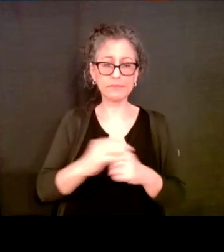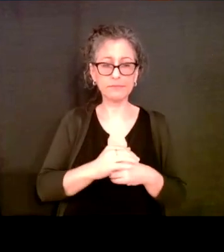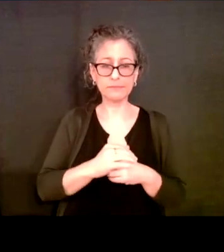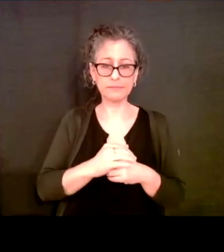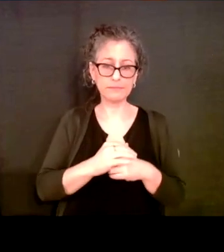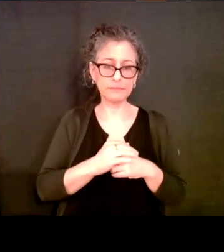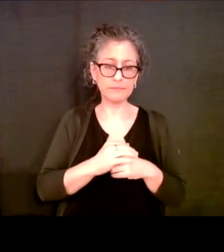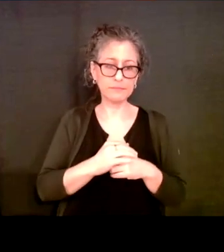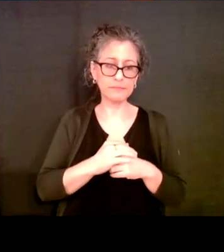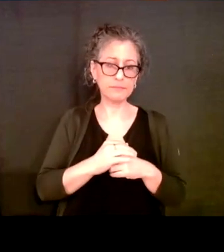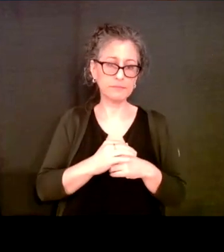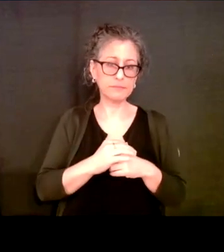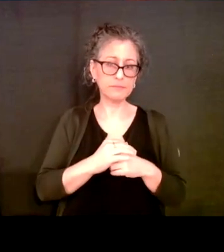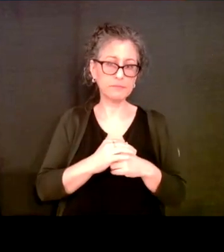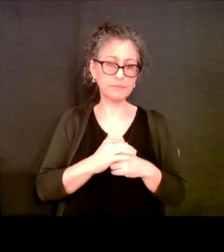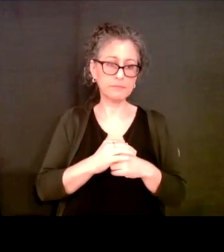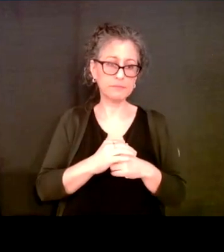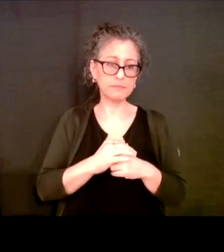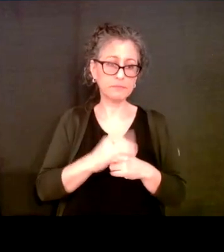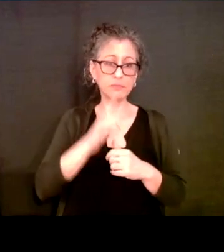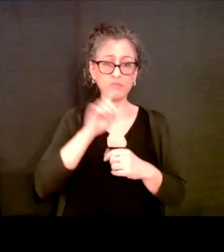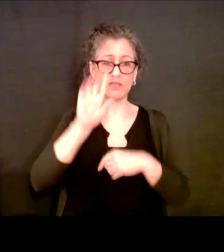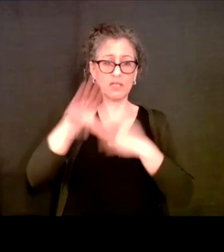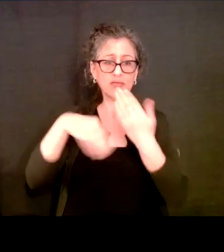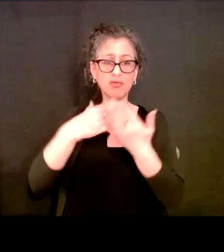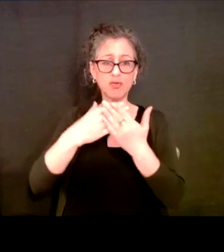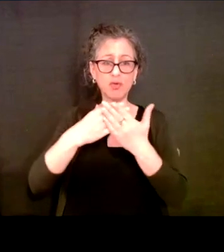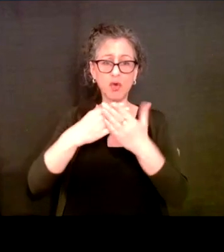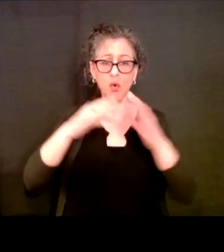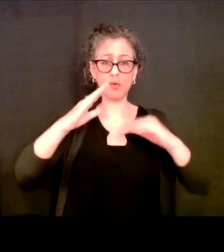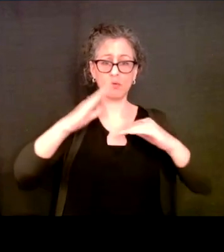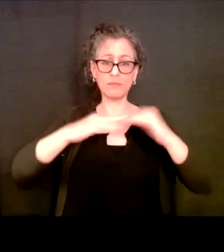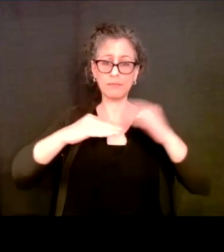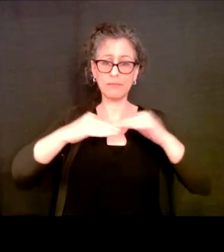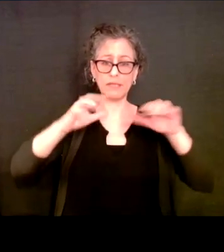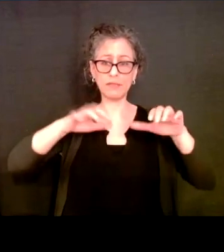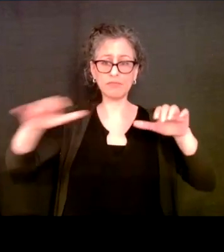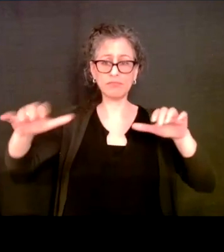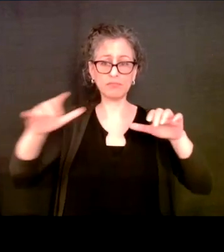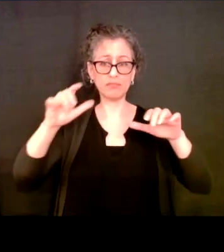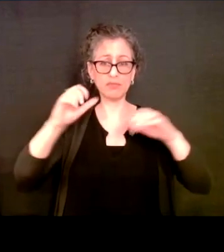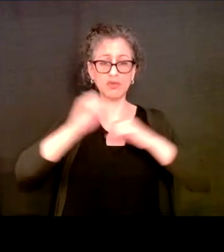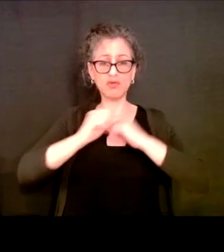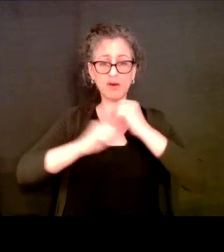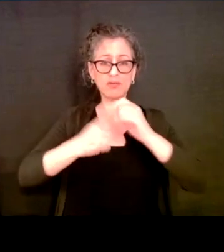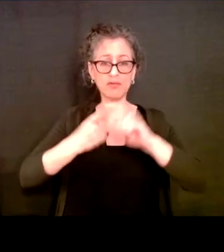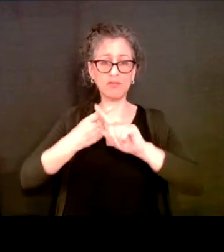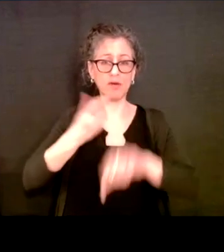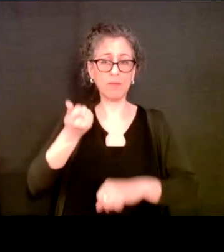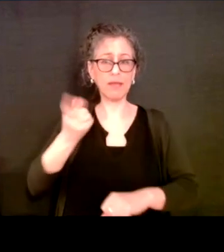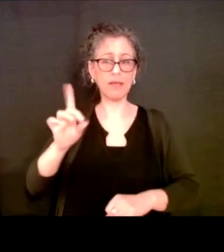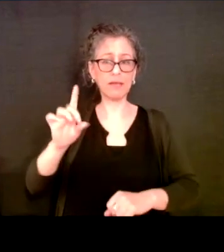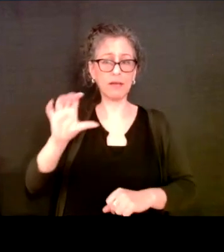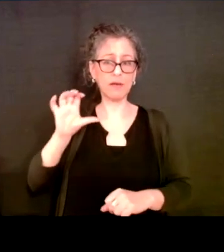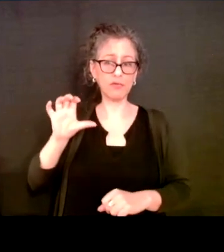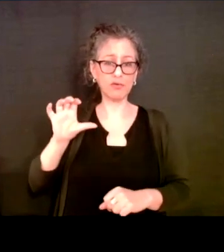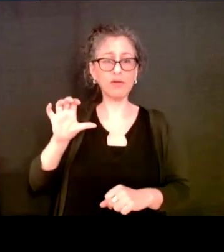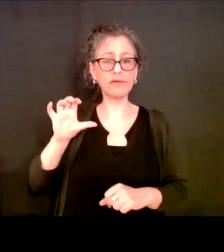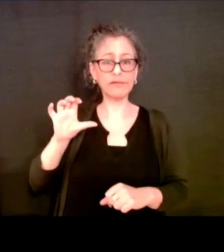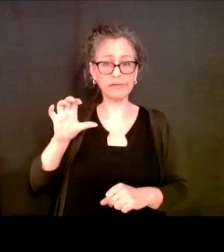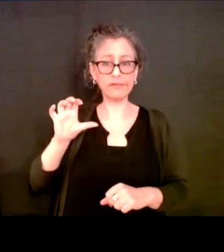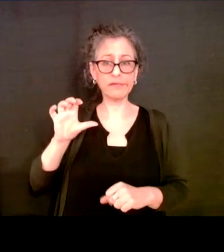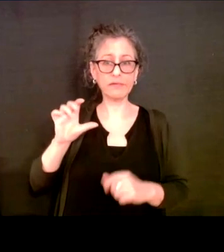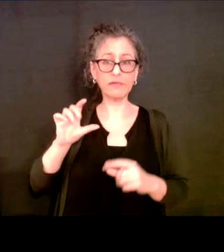Interestingly, this entire complex dates back to the 1800s and has its roots in